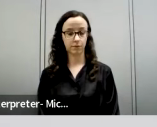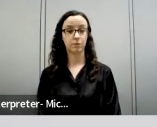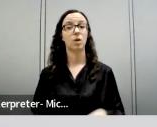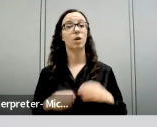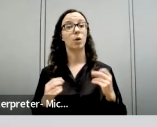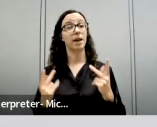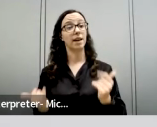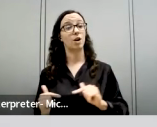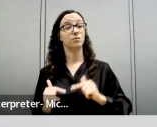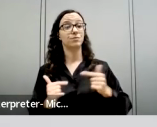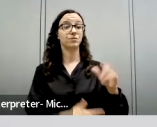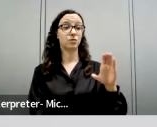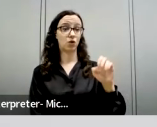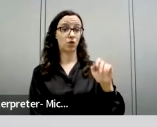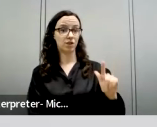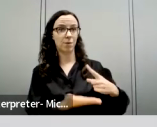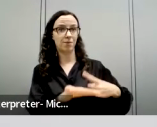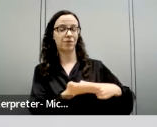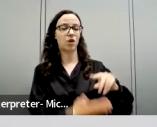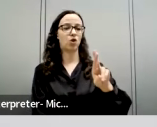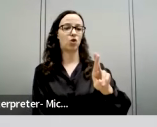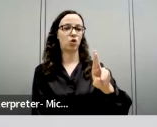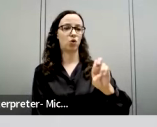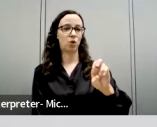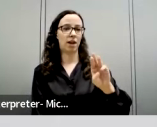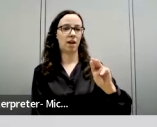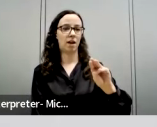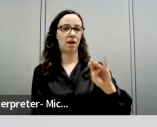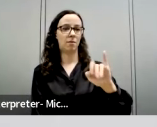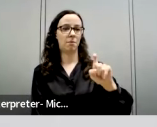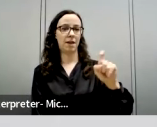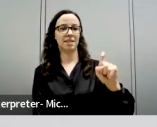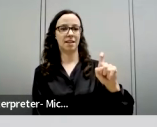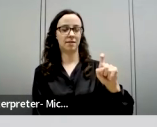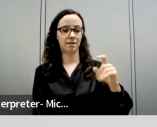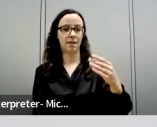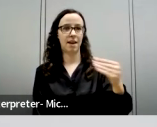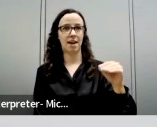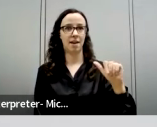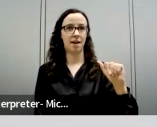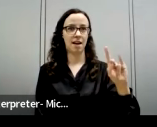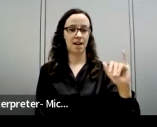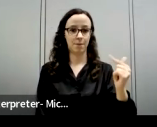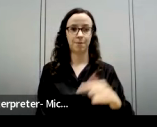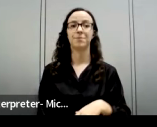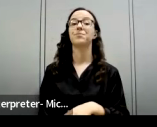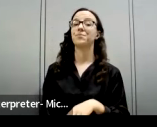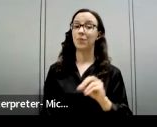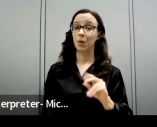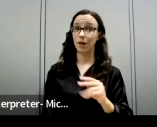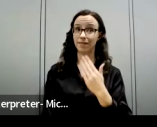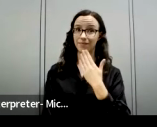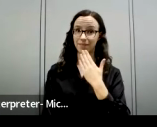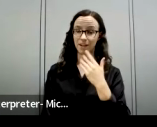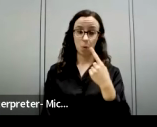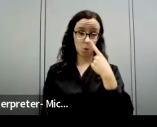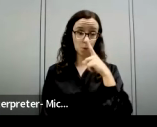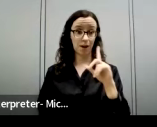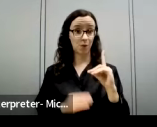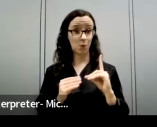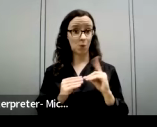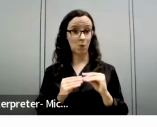it off to Cristal to talk about remixing and adapting. Thank you, Stephanie. All right, Stephanie, can you advance 1 over?